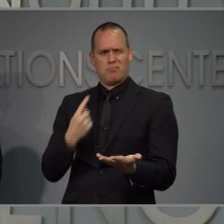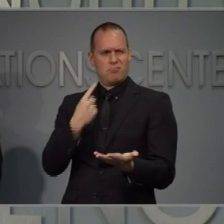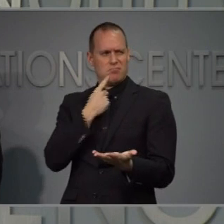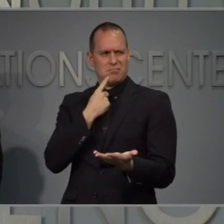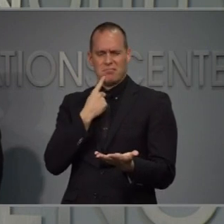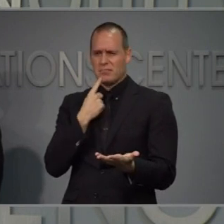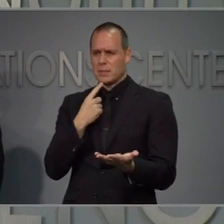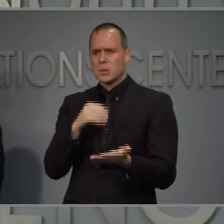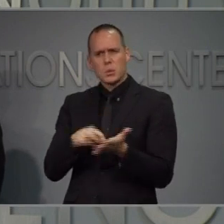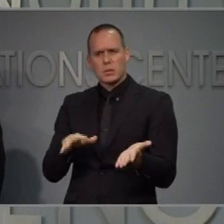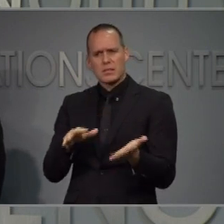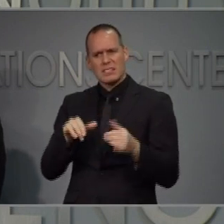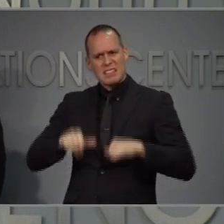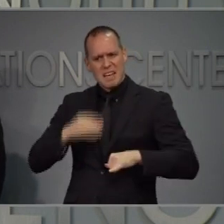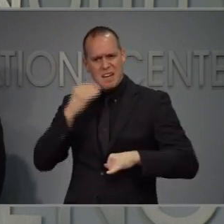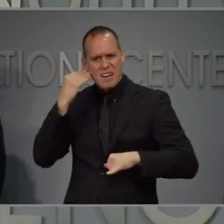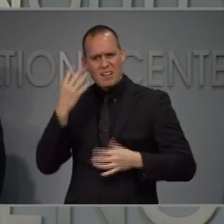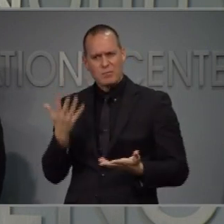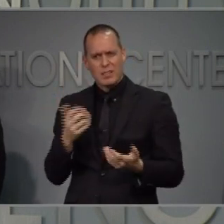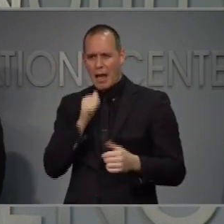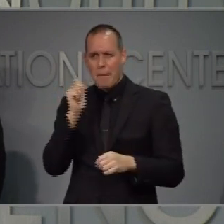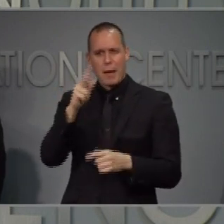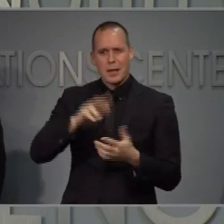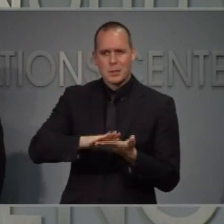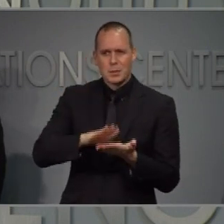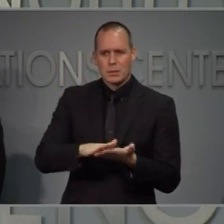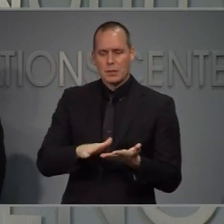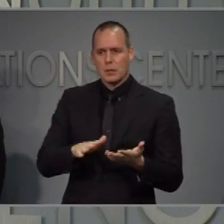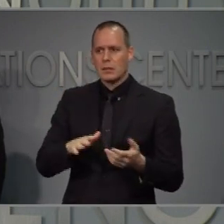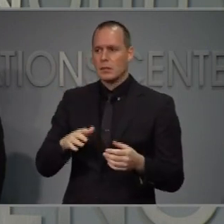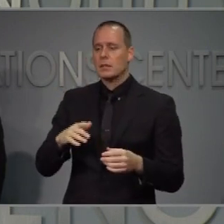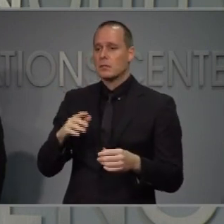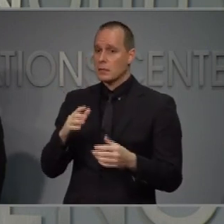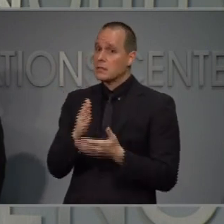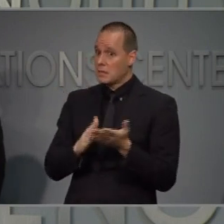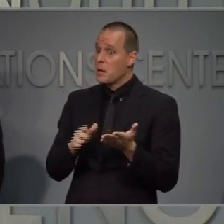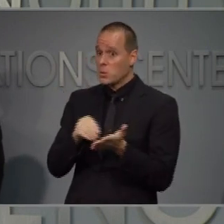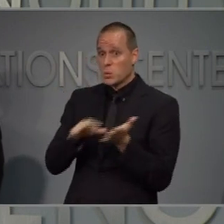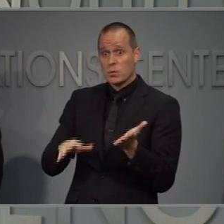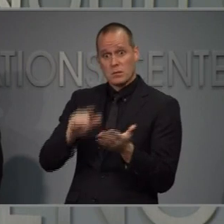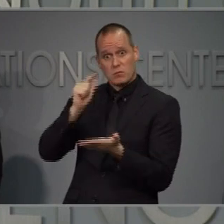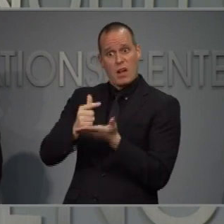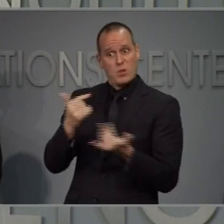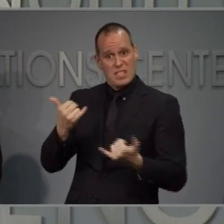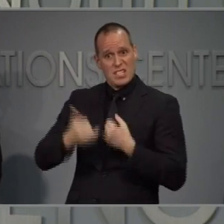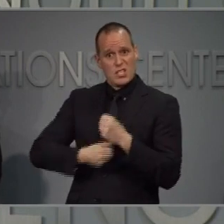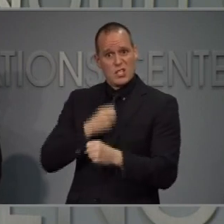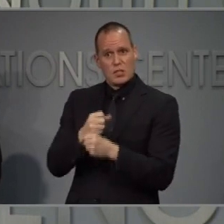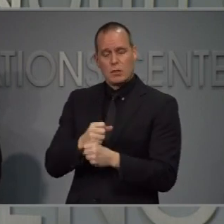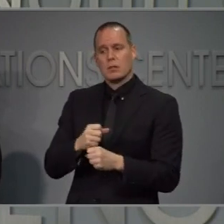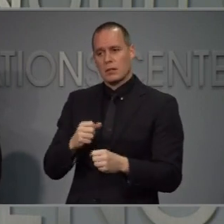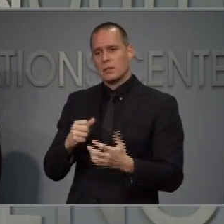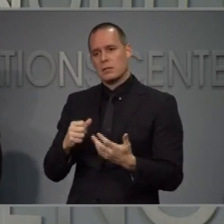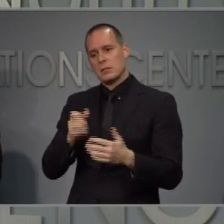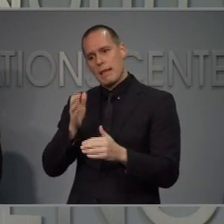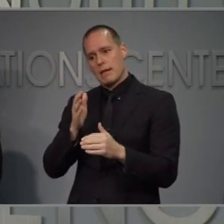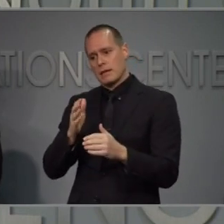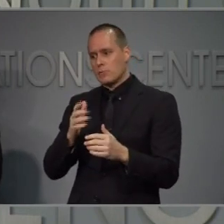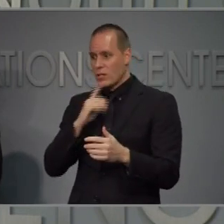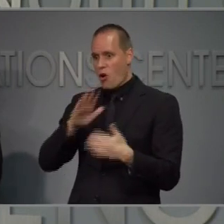back to school, particularly when you think of graduation and all those issues that come along with the end of school